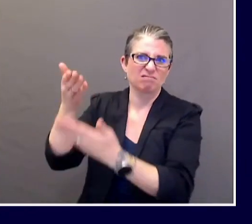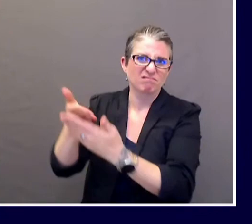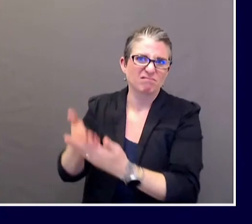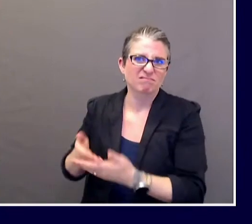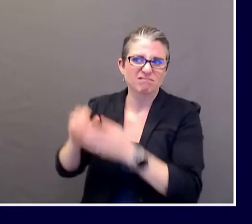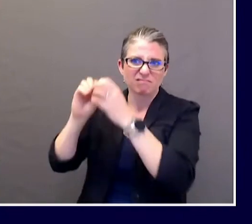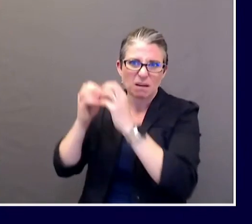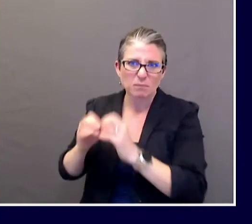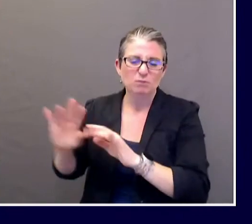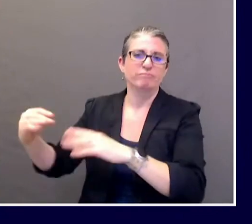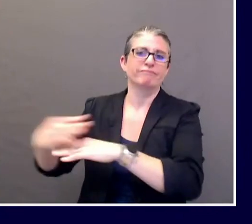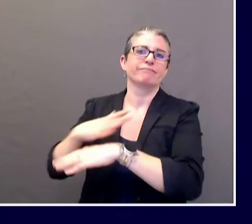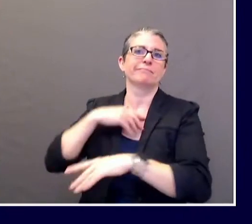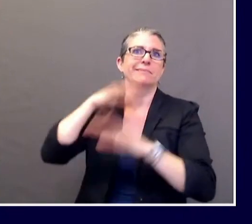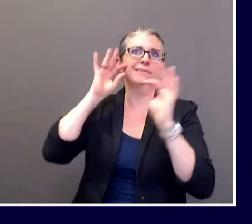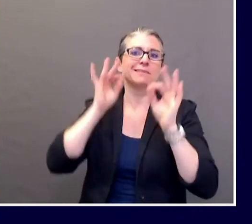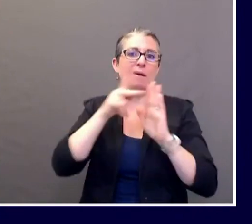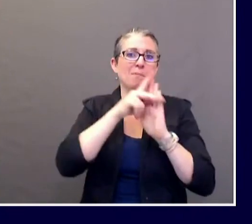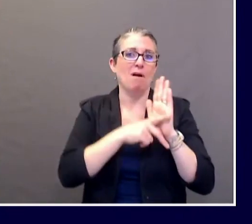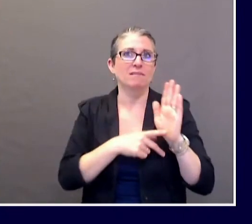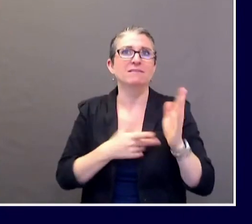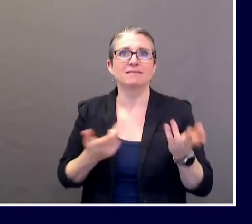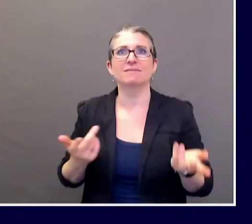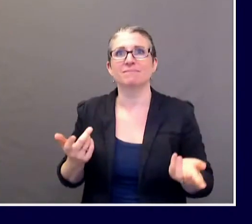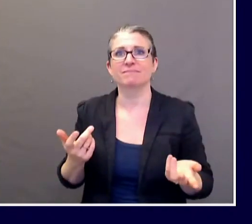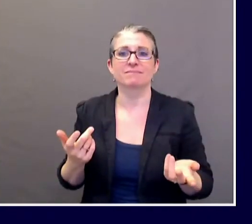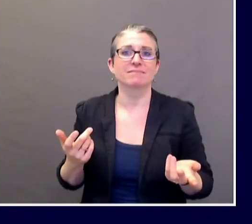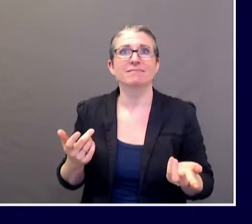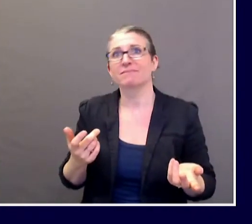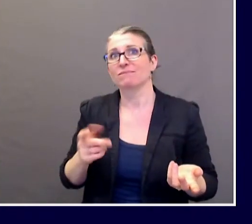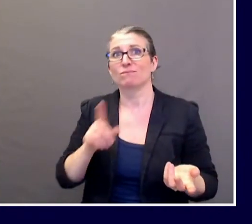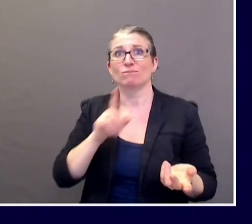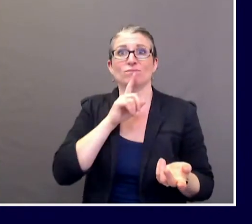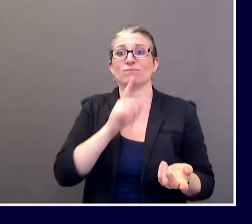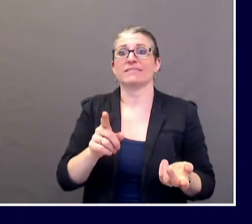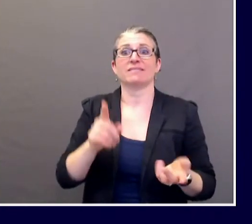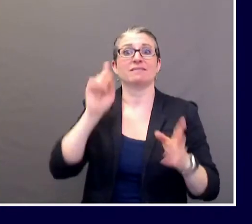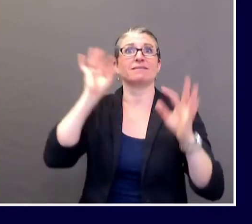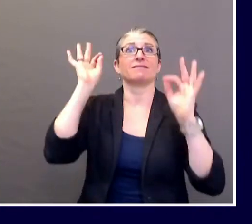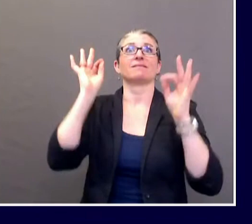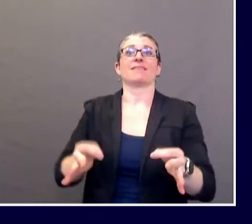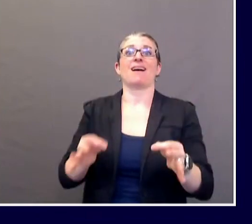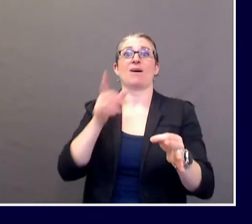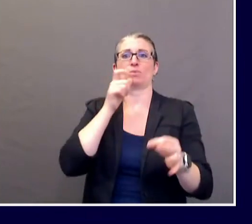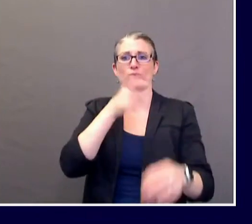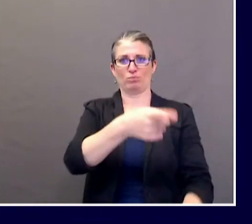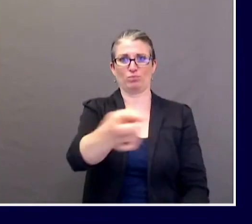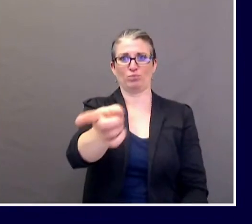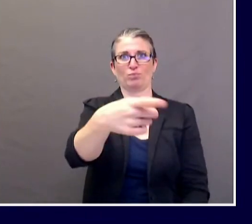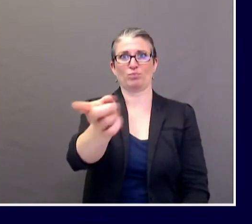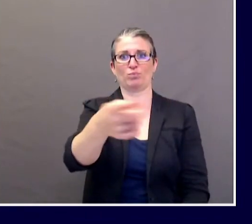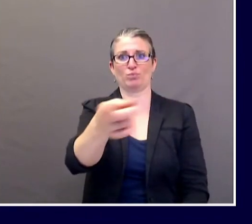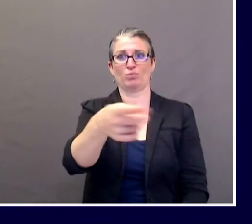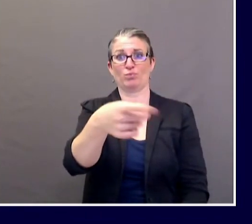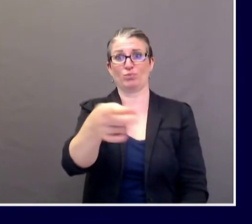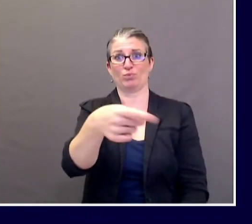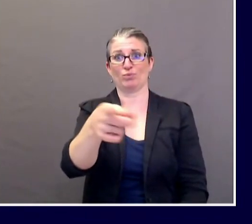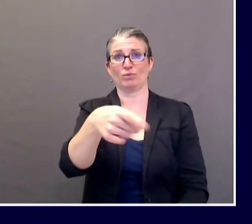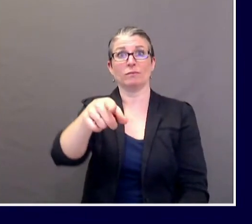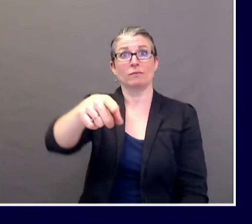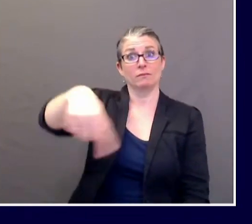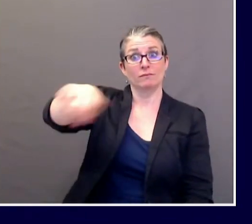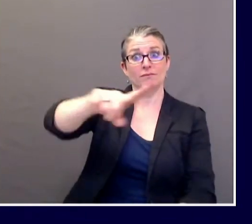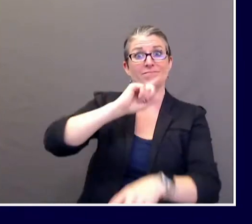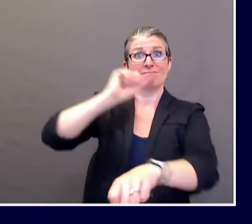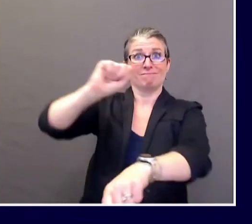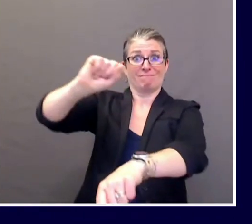on us. If we can get our rate of vaccination high enough for the population as a whole, a lot more of these